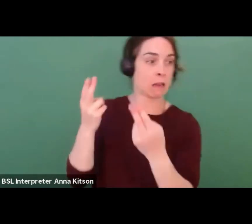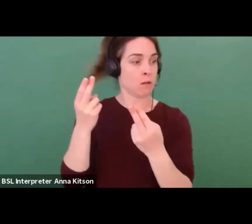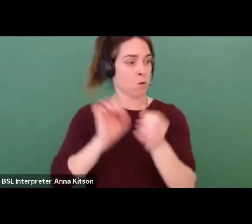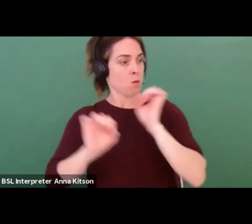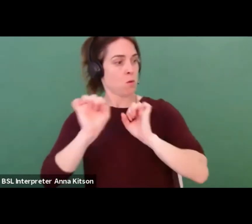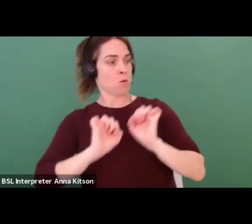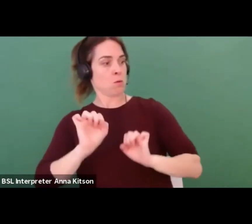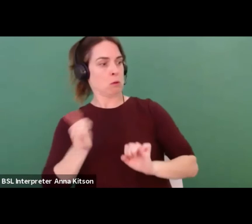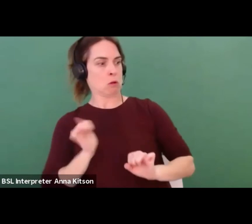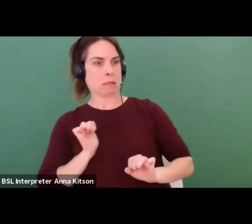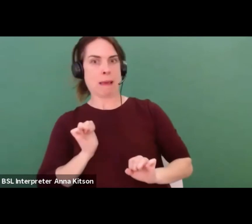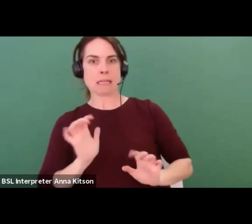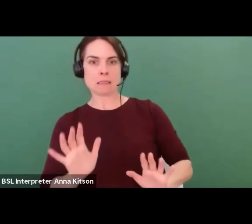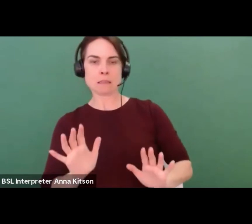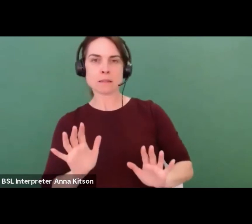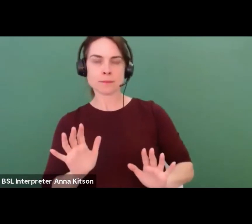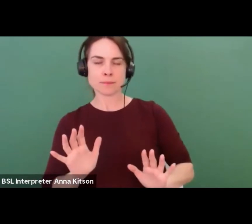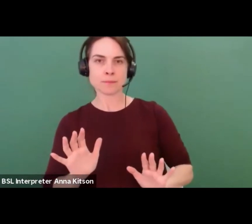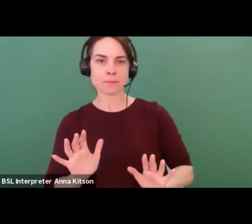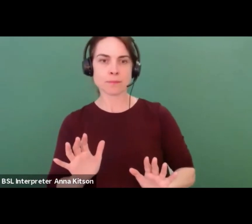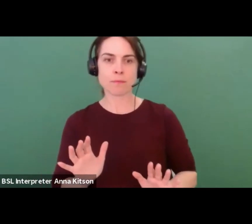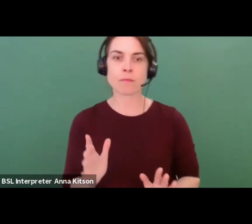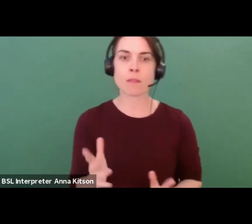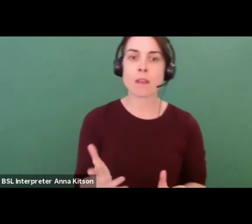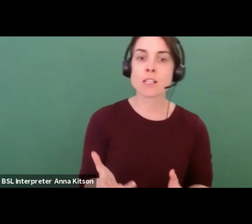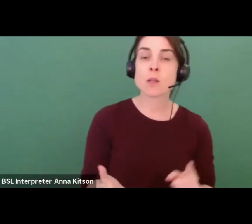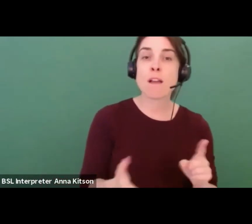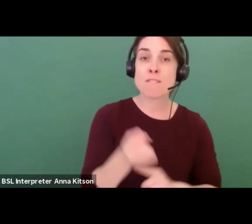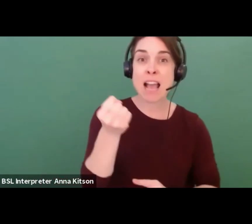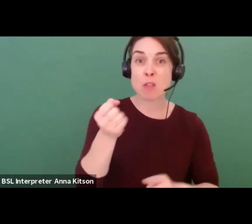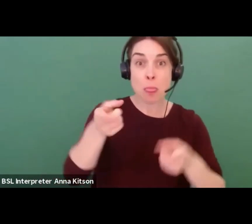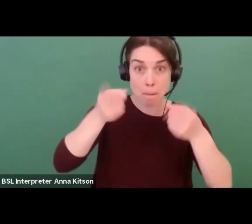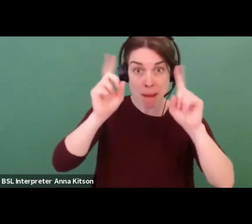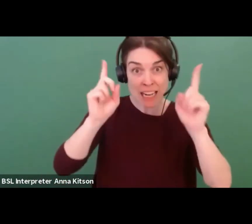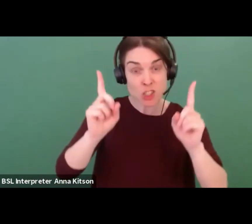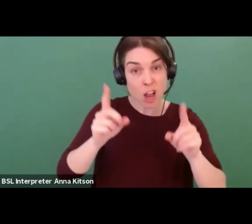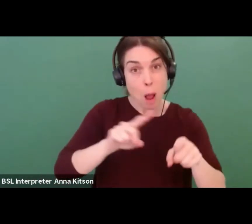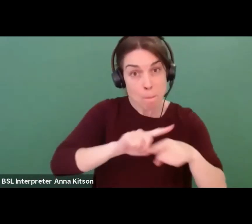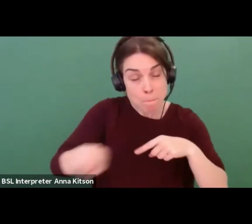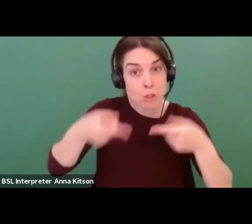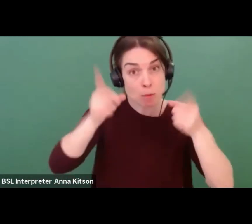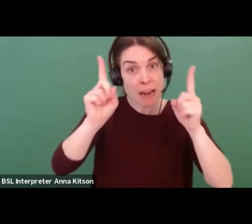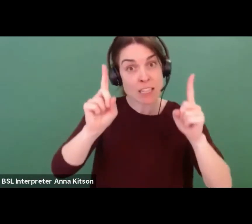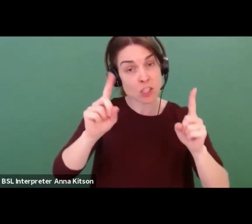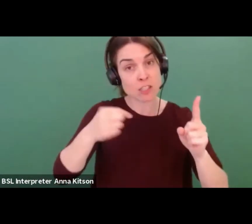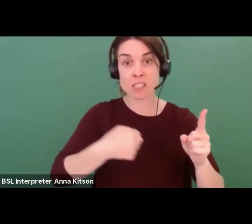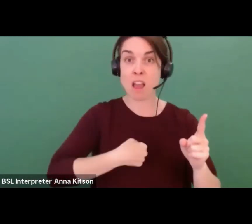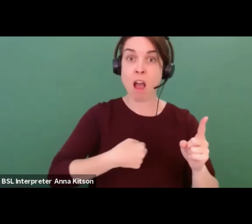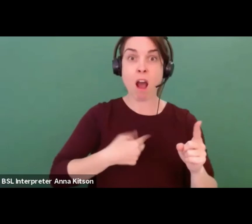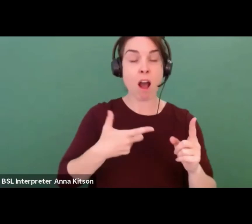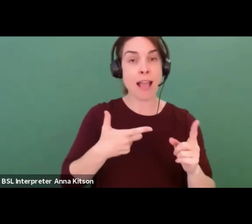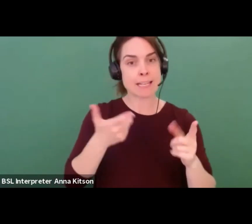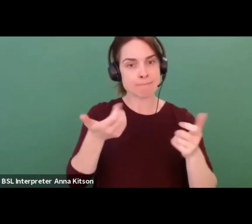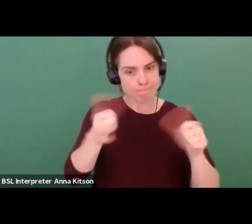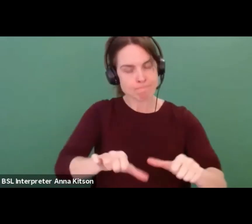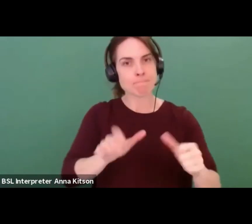cases. I often have found that the managers that I eventually end up dealing with, because of the result of taking legal action or